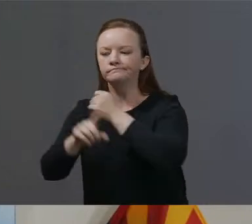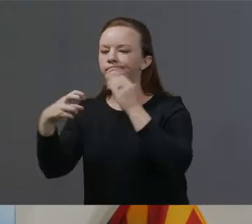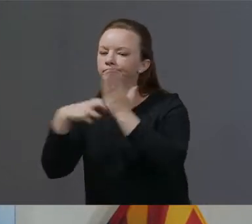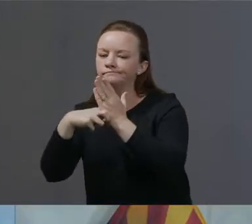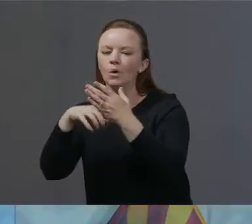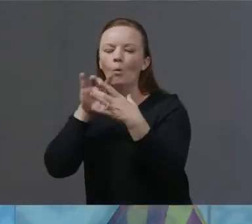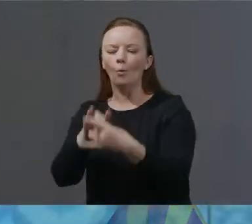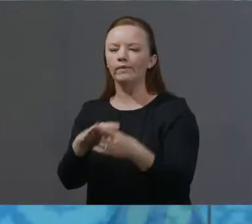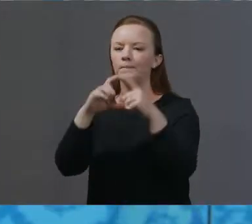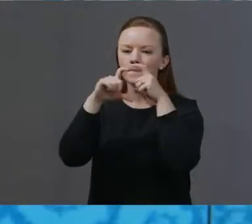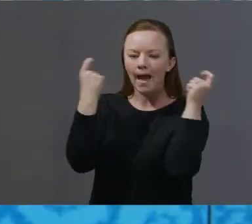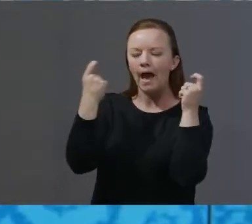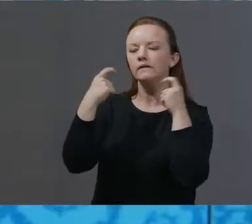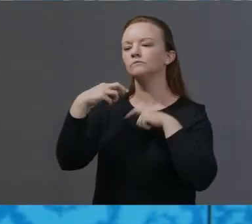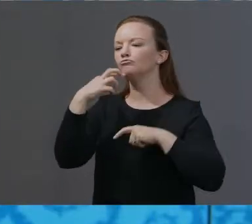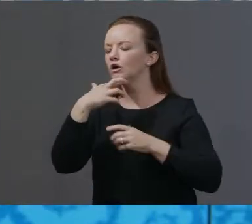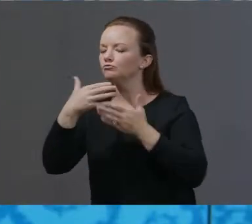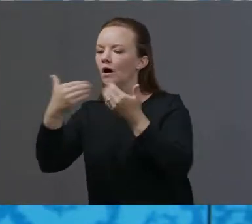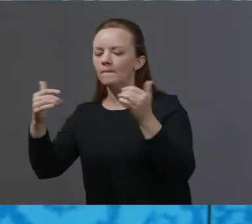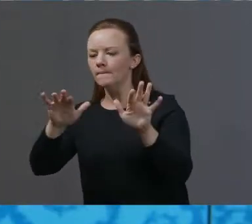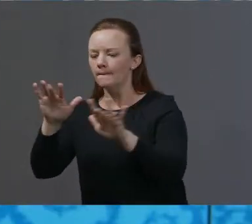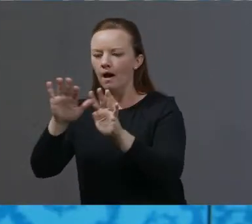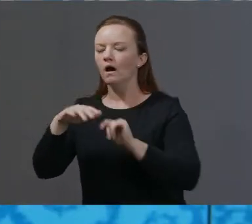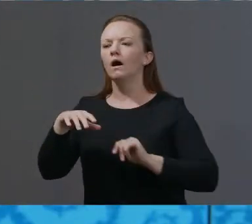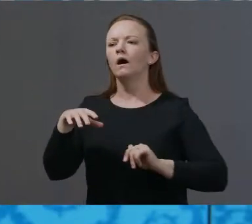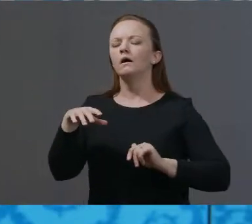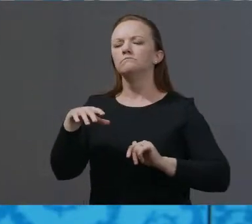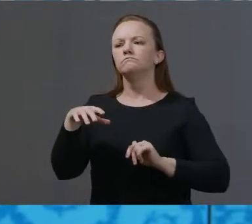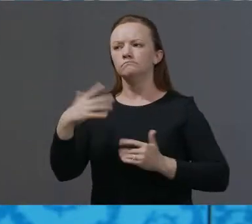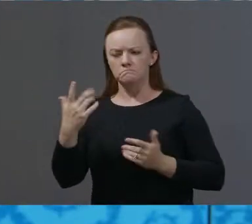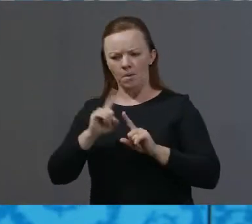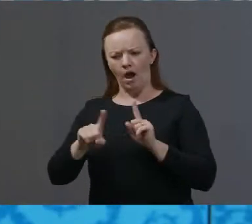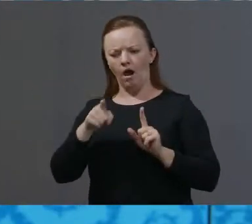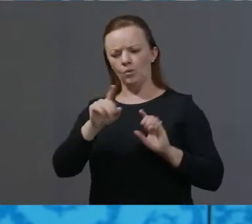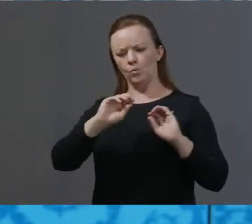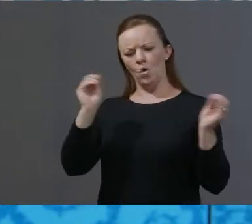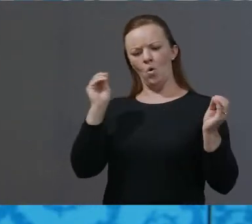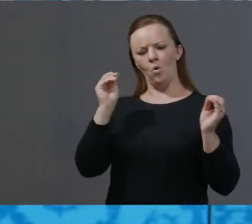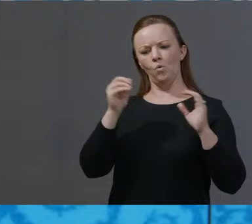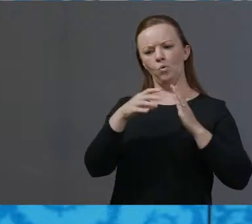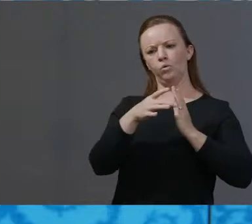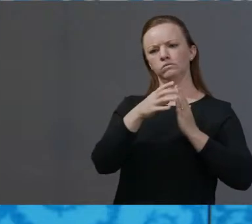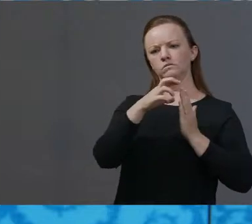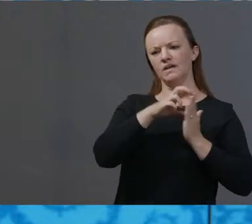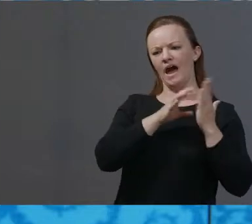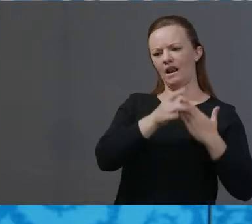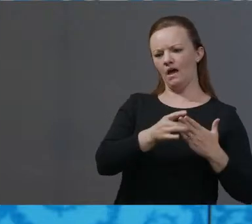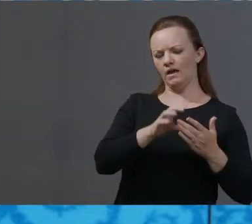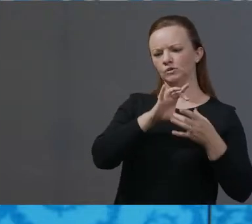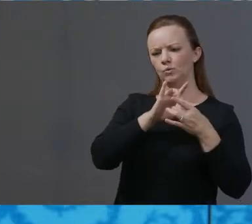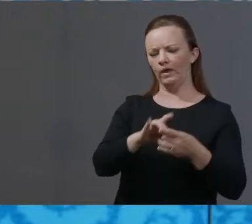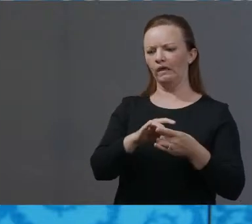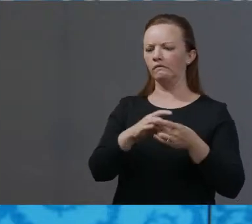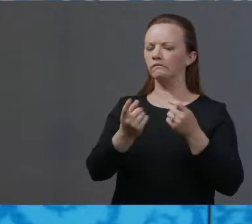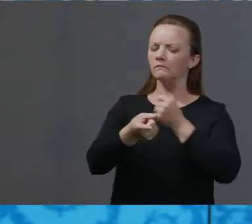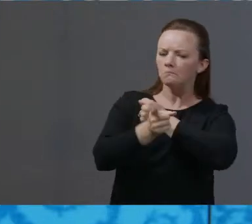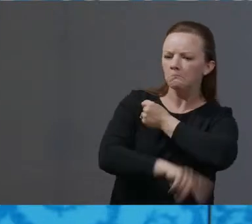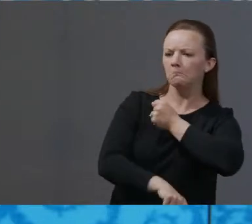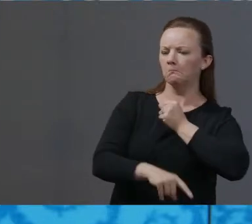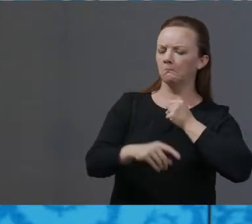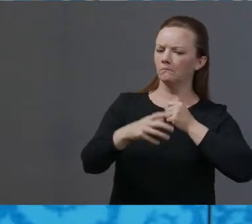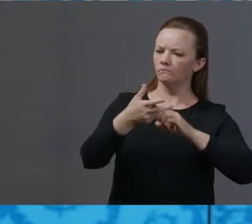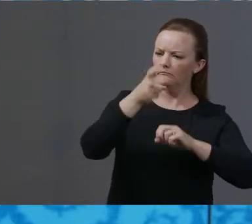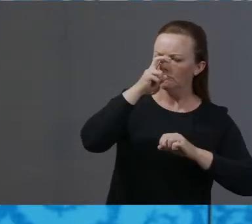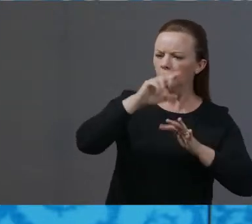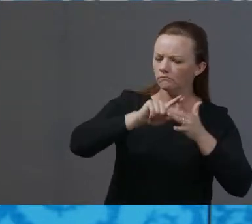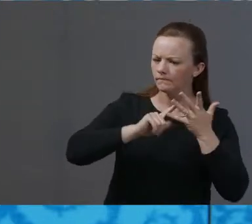that. And if you're not giving any guidance on enforcements, would you say that maybe the next step